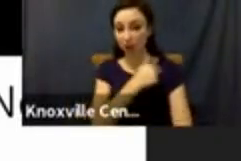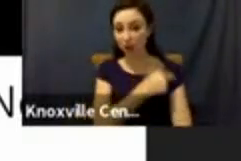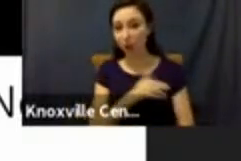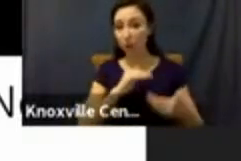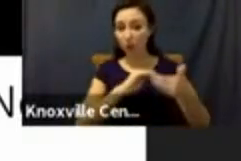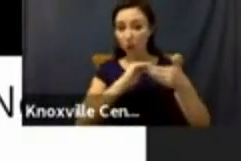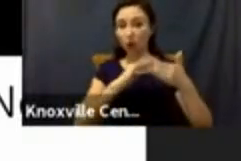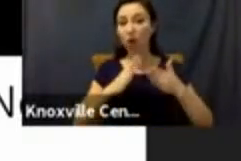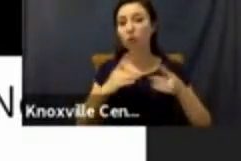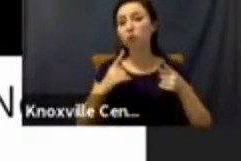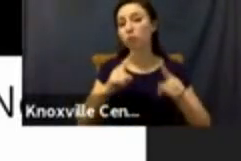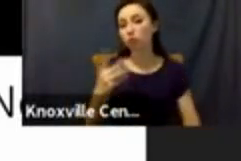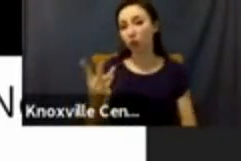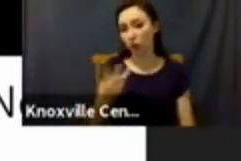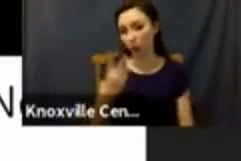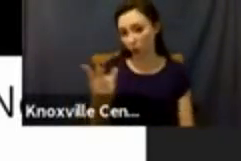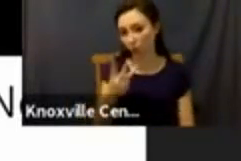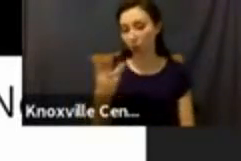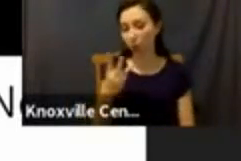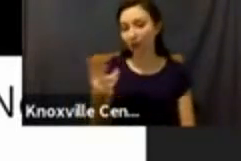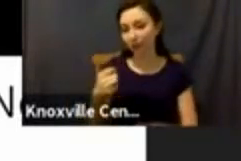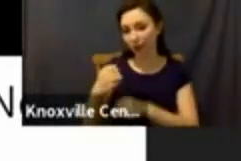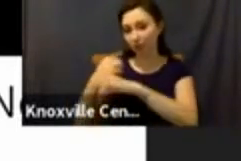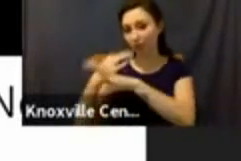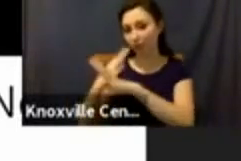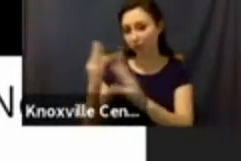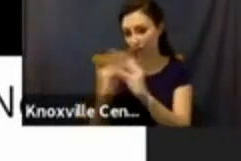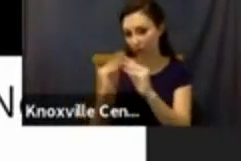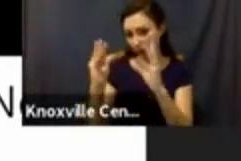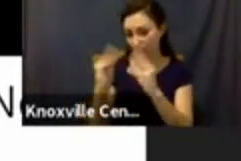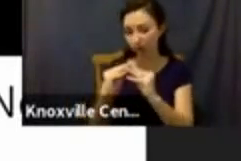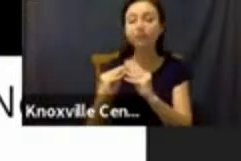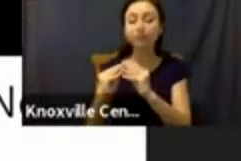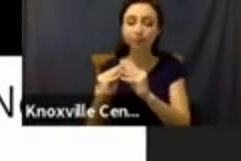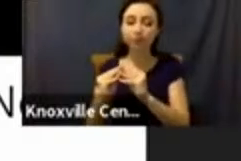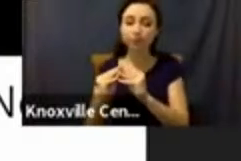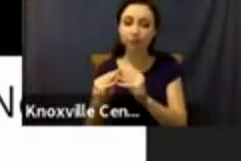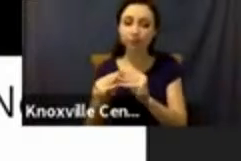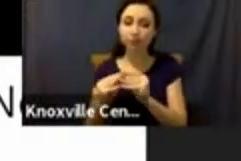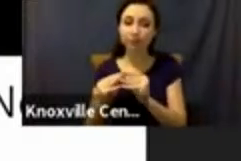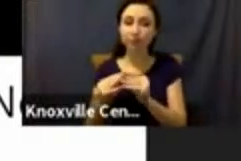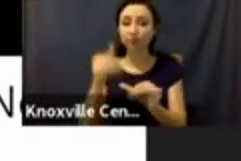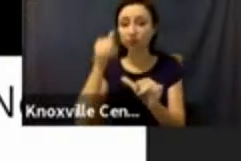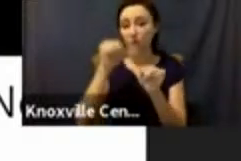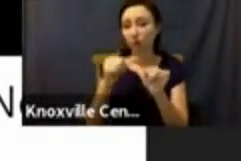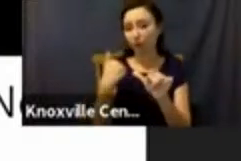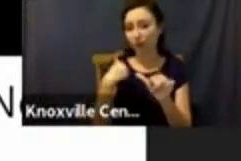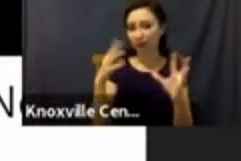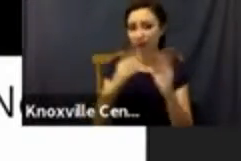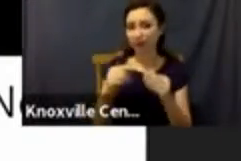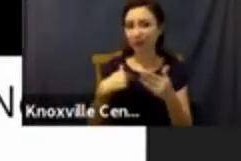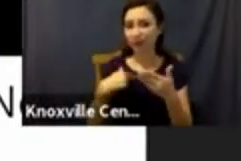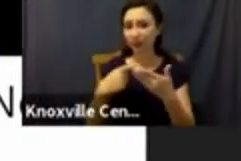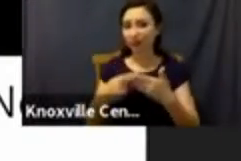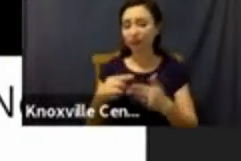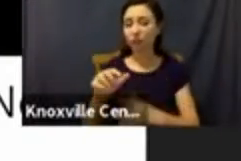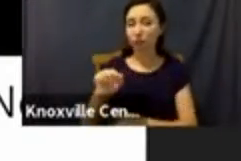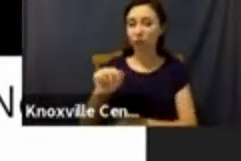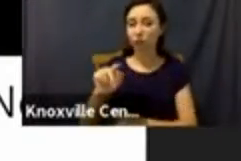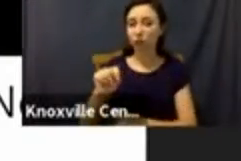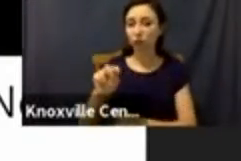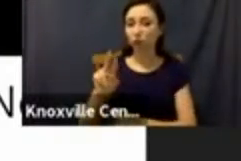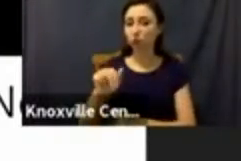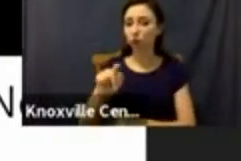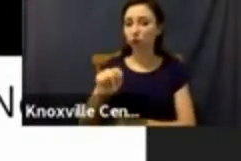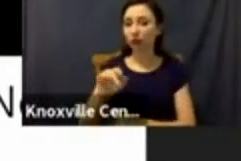the idea of set numbers versus, remember at the last meeting, I talked about stratifying yellow because it's